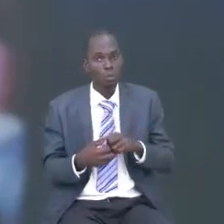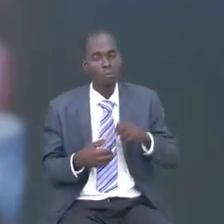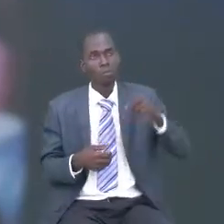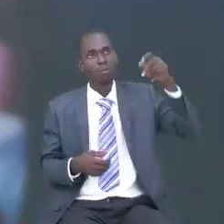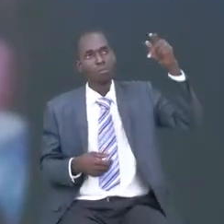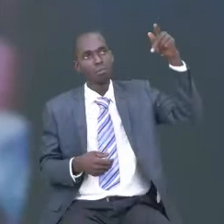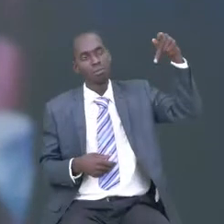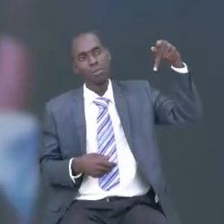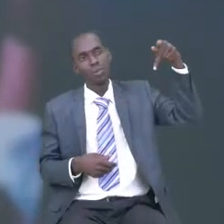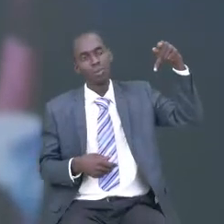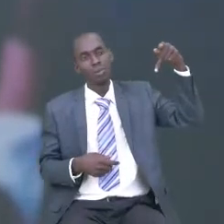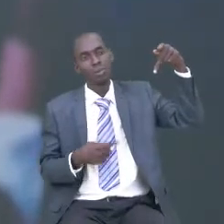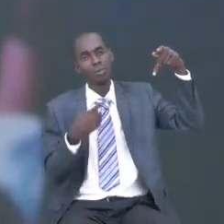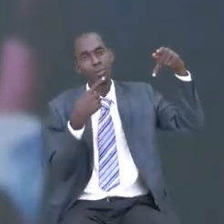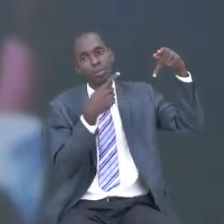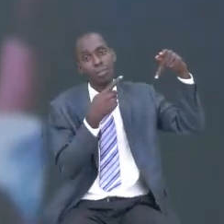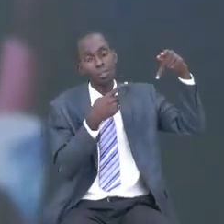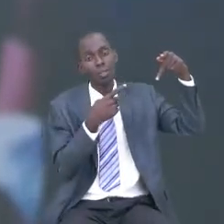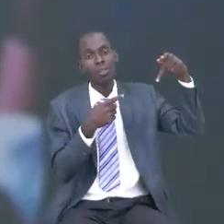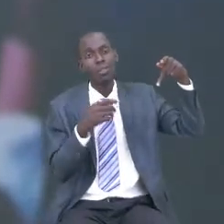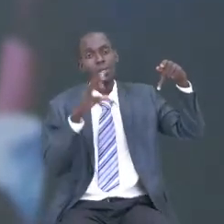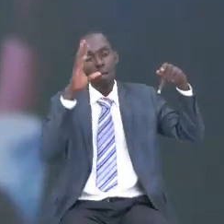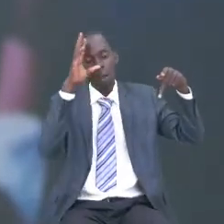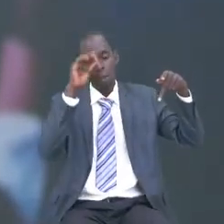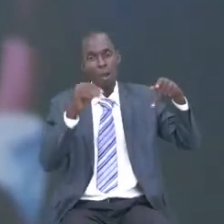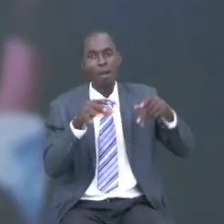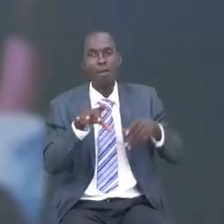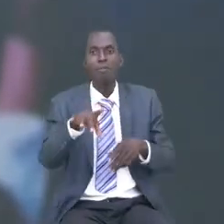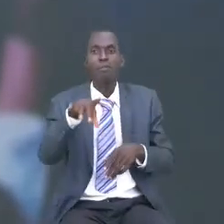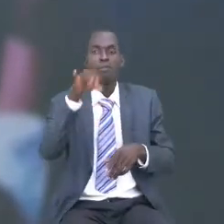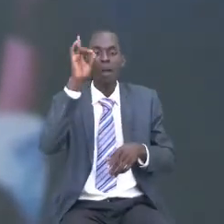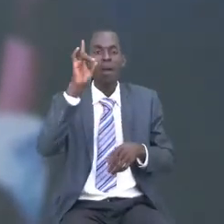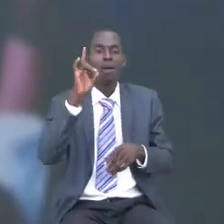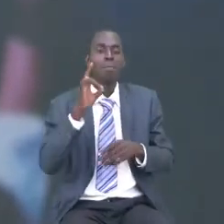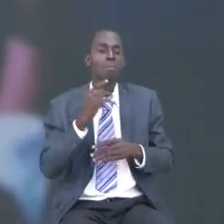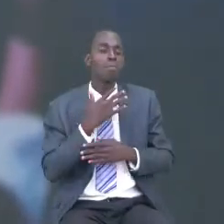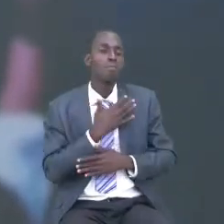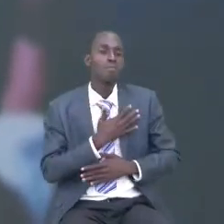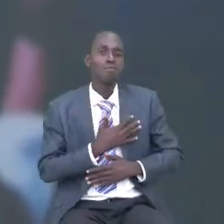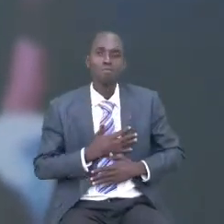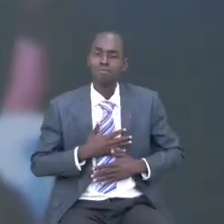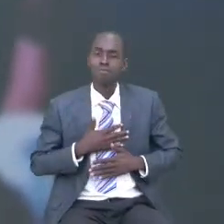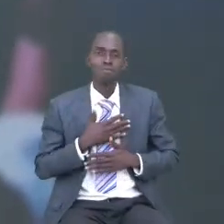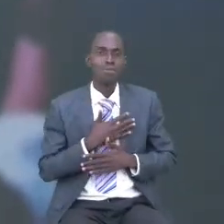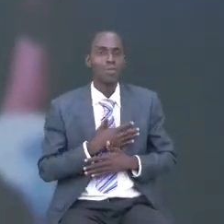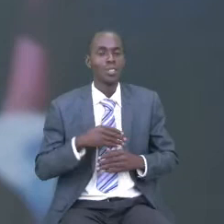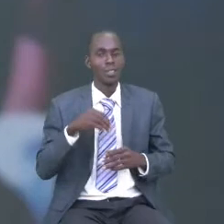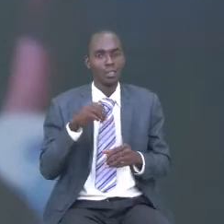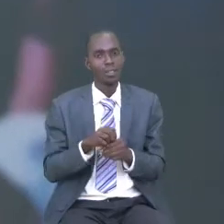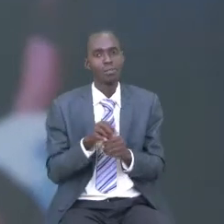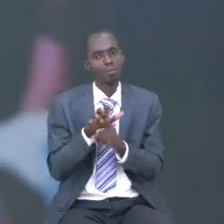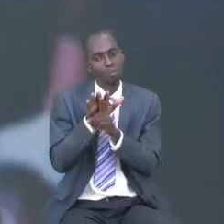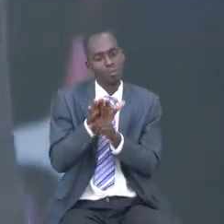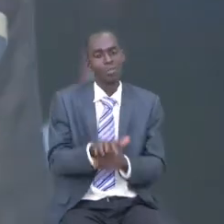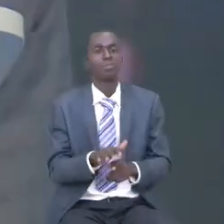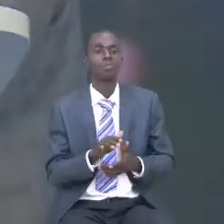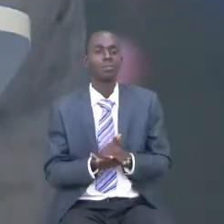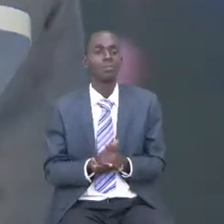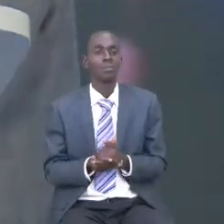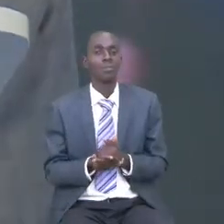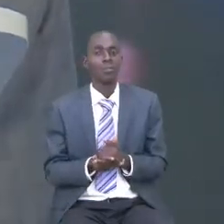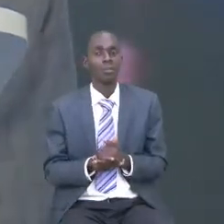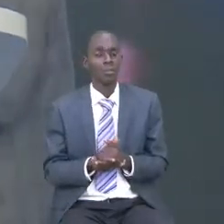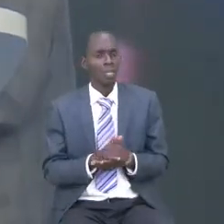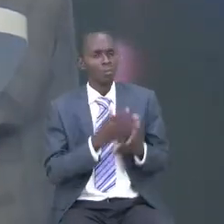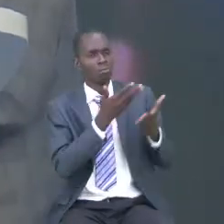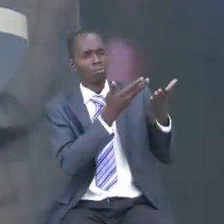He found pleasure in pressure. Pleasure in pressure. He says, this